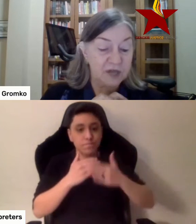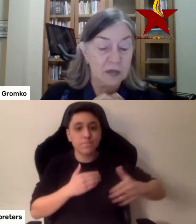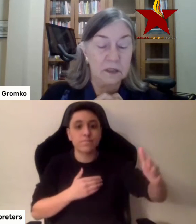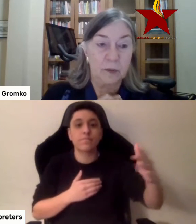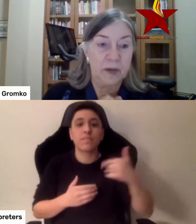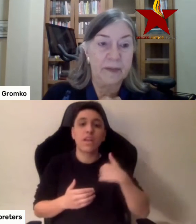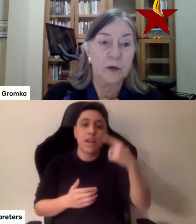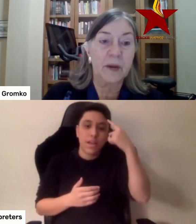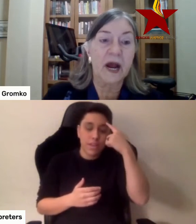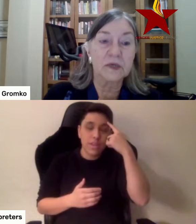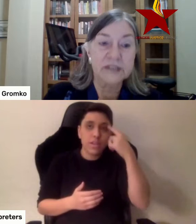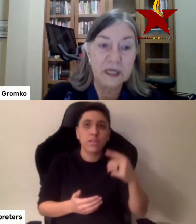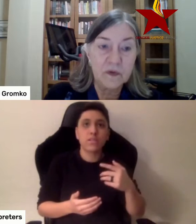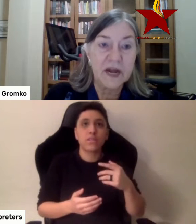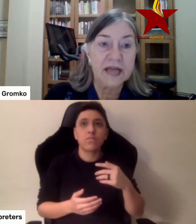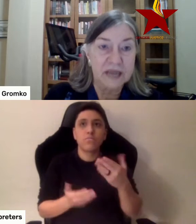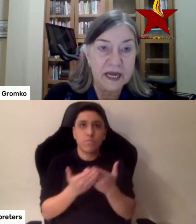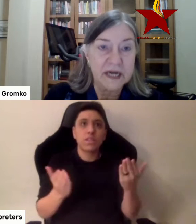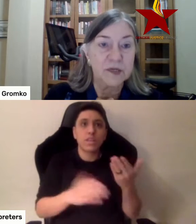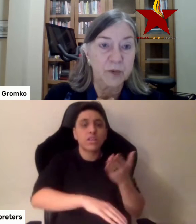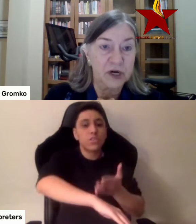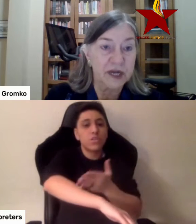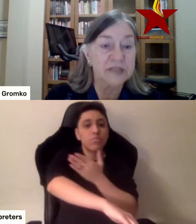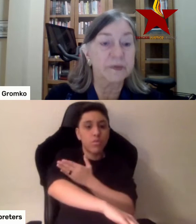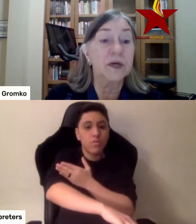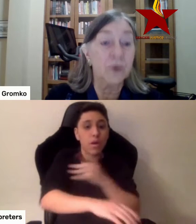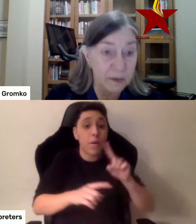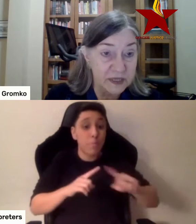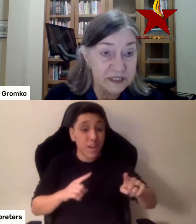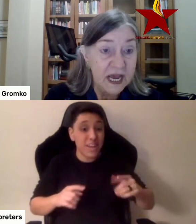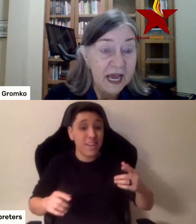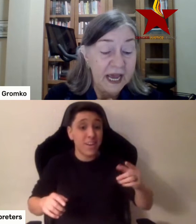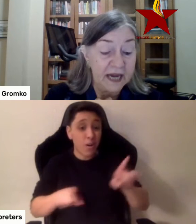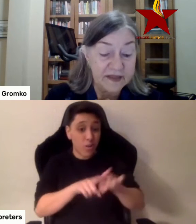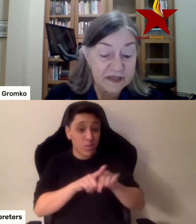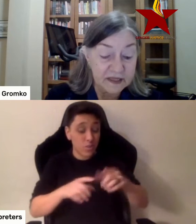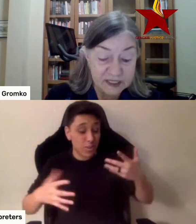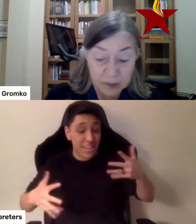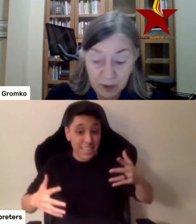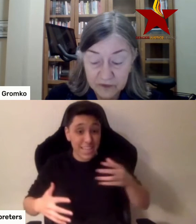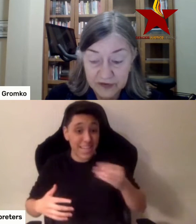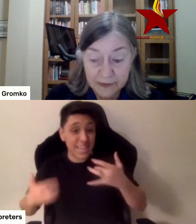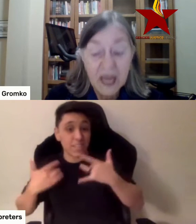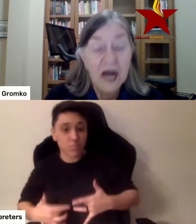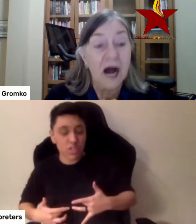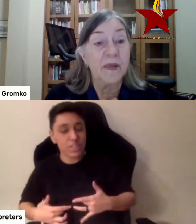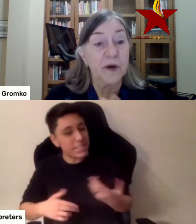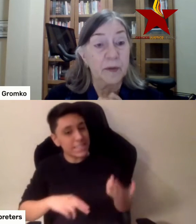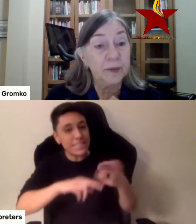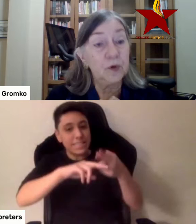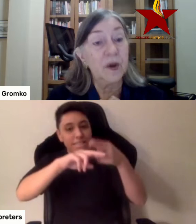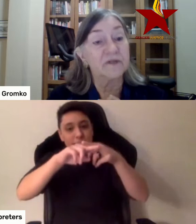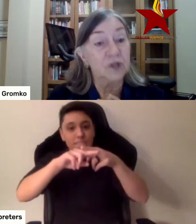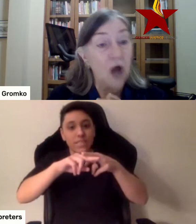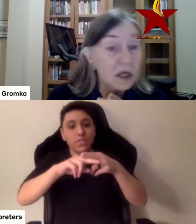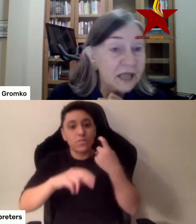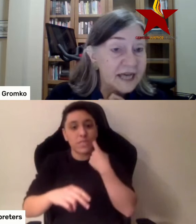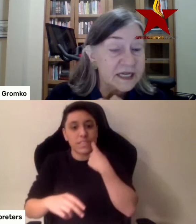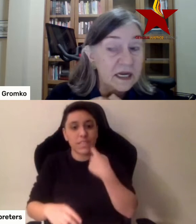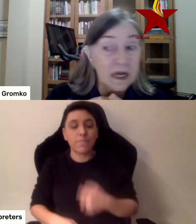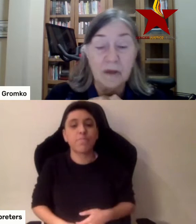things have perhaps gotten a little bit better, but I will tell you that anxiety and depression has been enormous. And I think that that's a part of it. There are people who